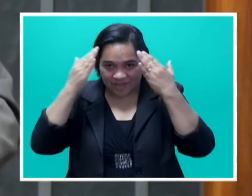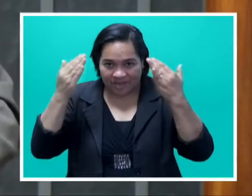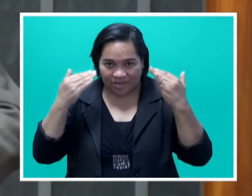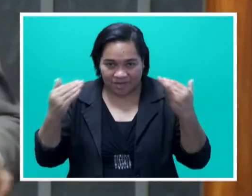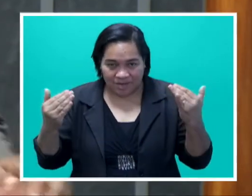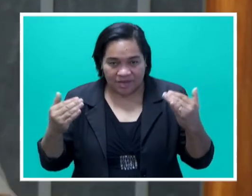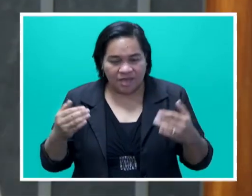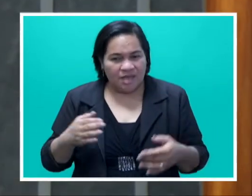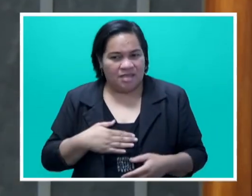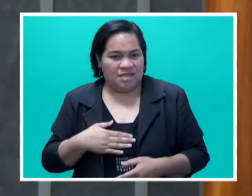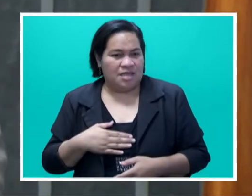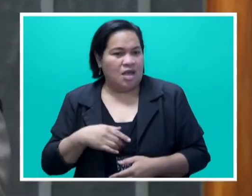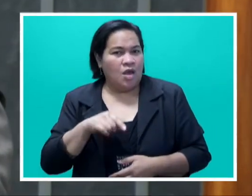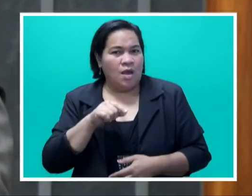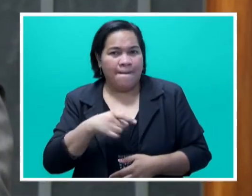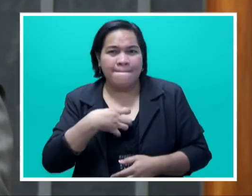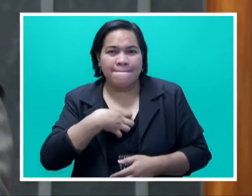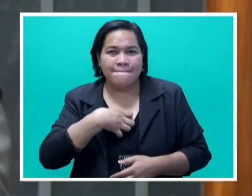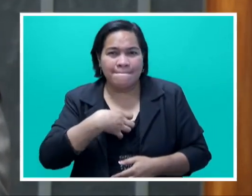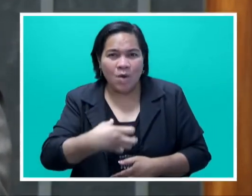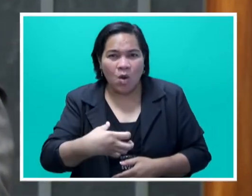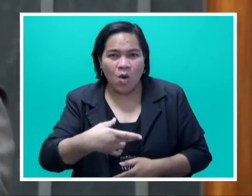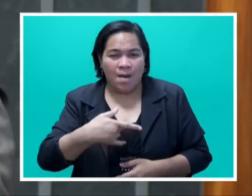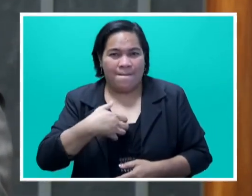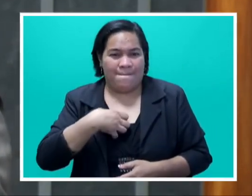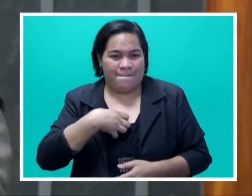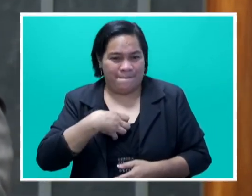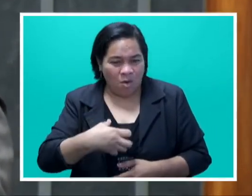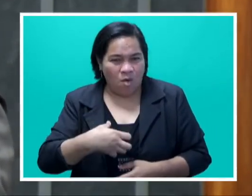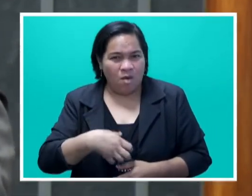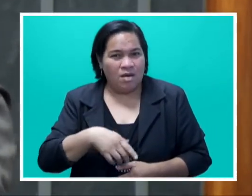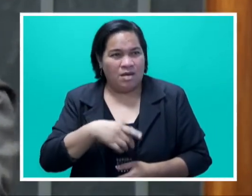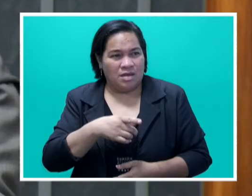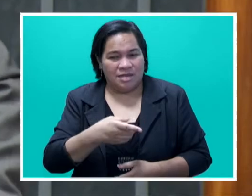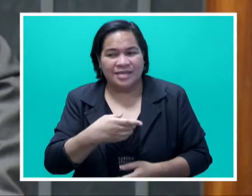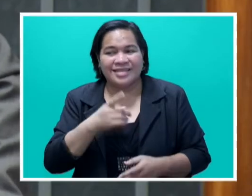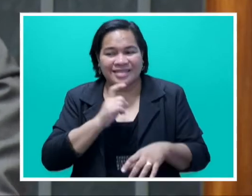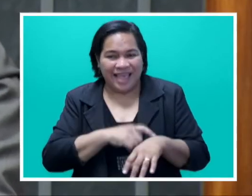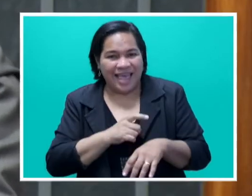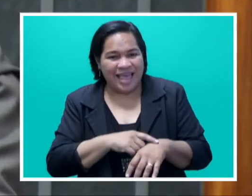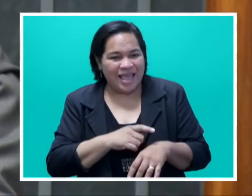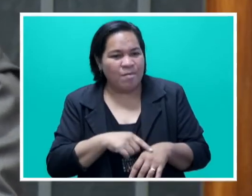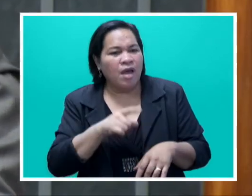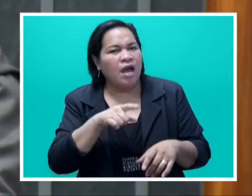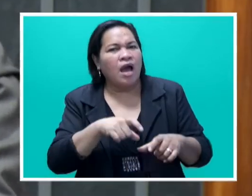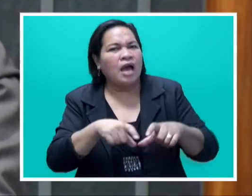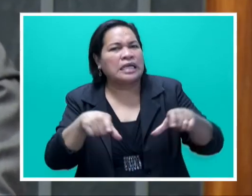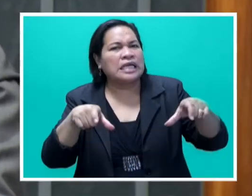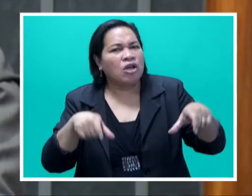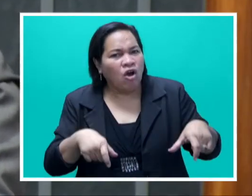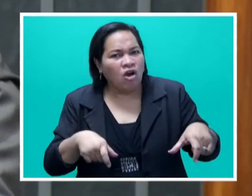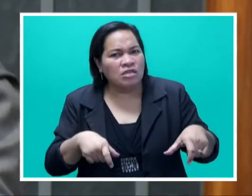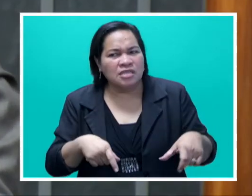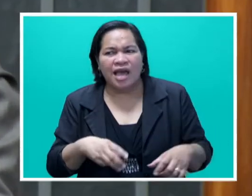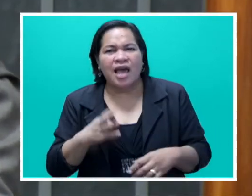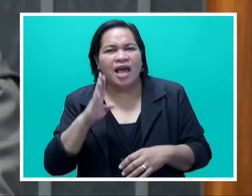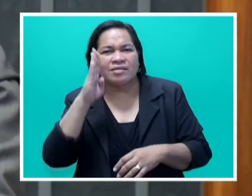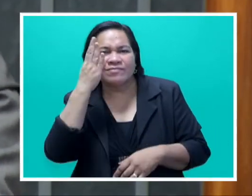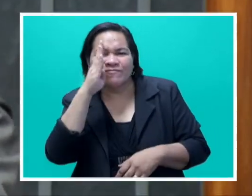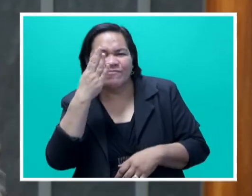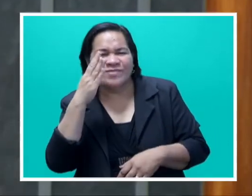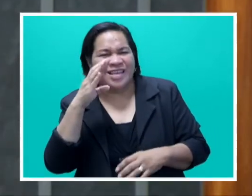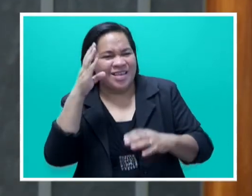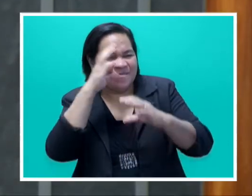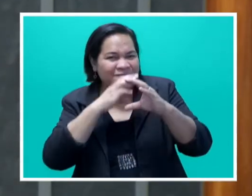is after all more and more a house that spends more time in the courts, social media, and